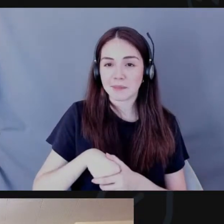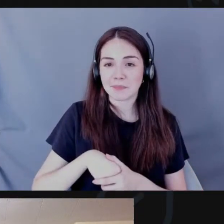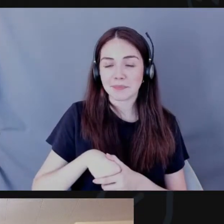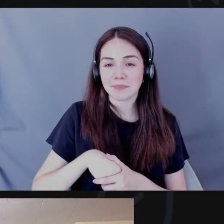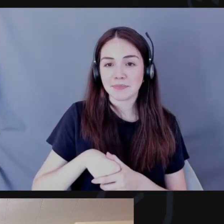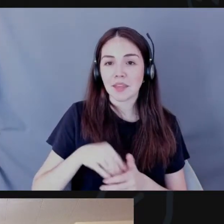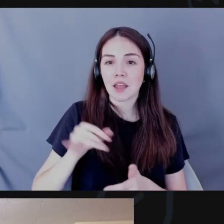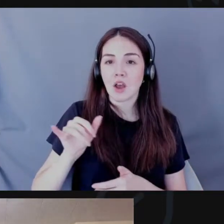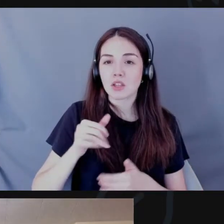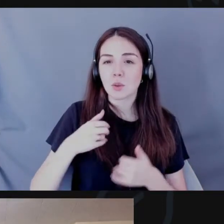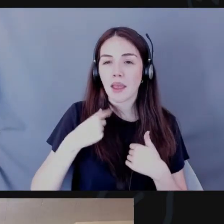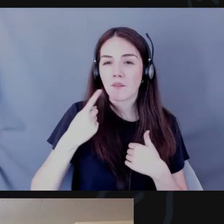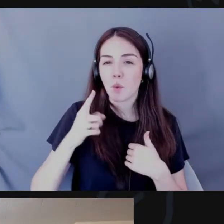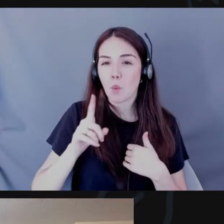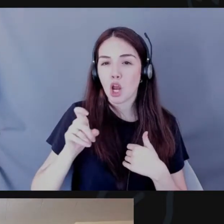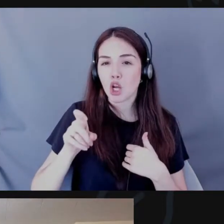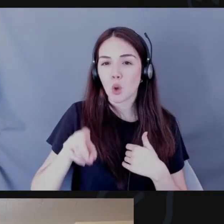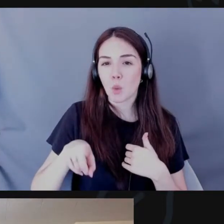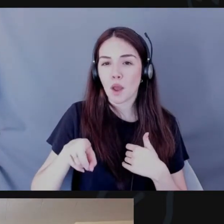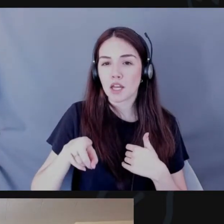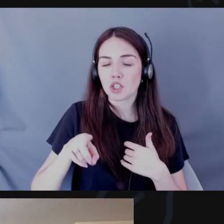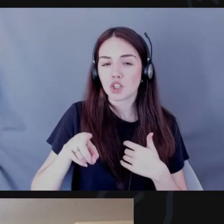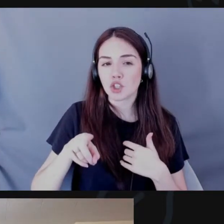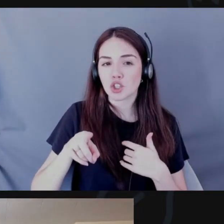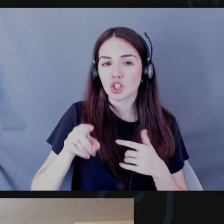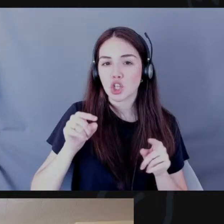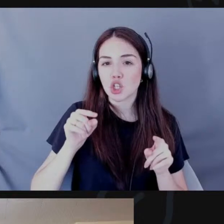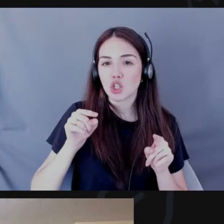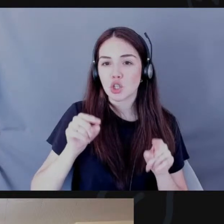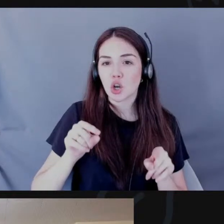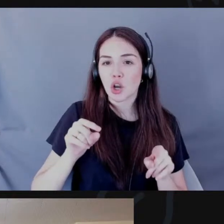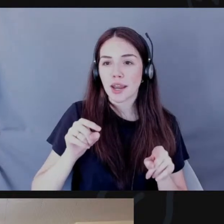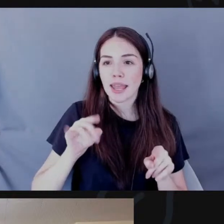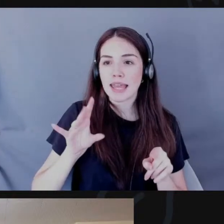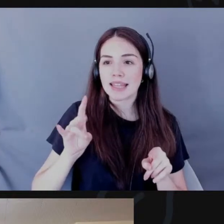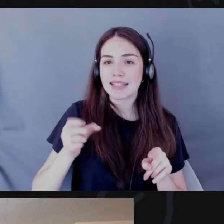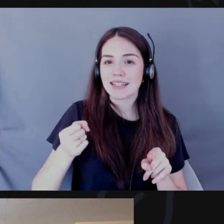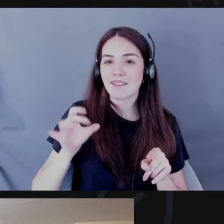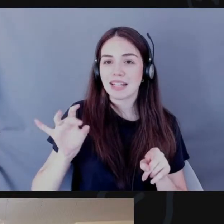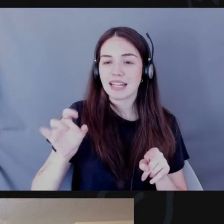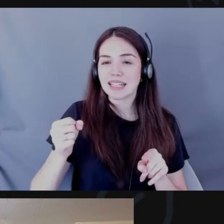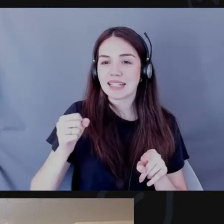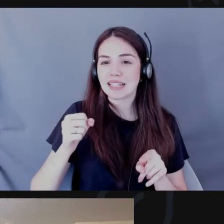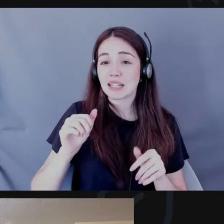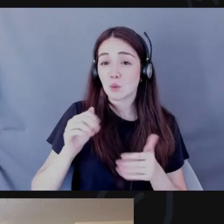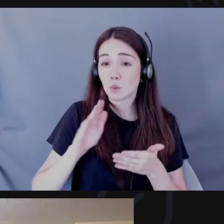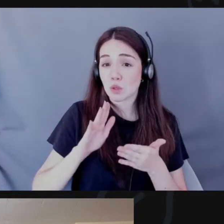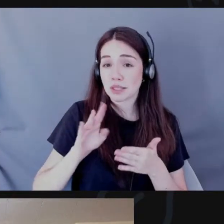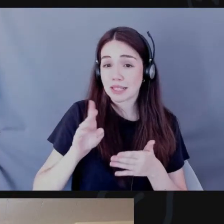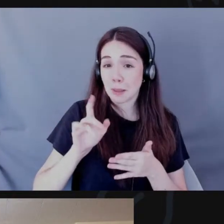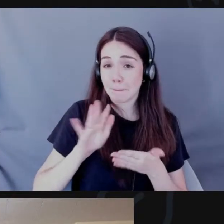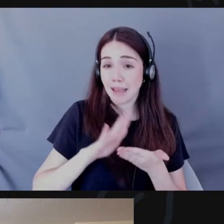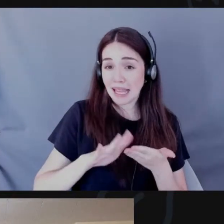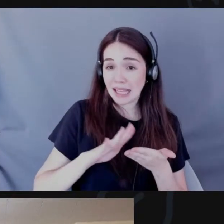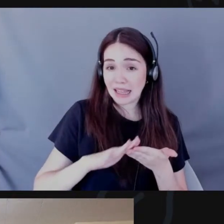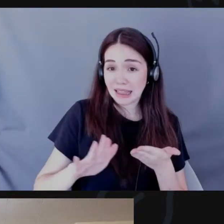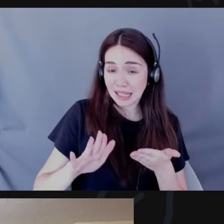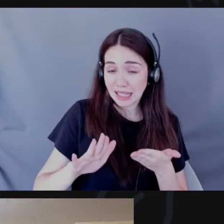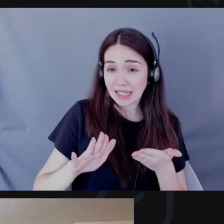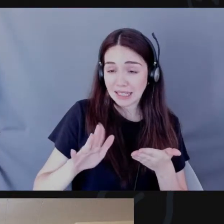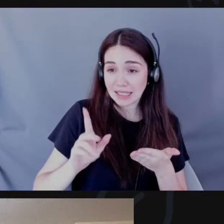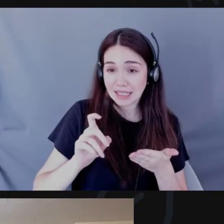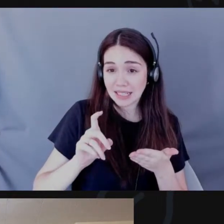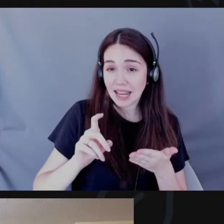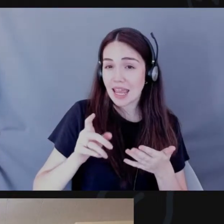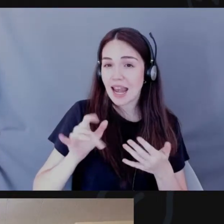Also, we have a question that during the 70s and 80s, how clean was the bay, and how